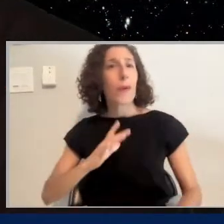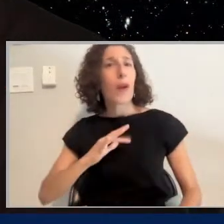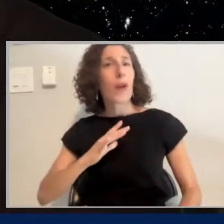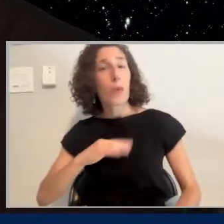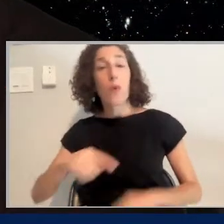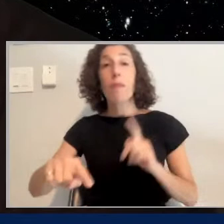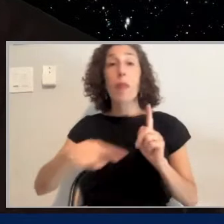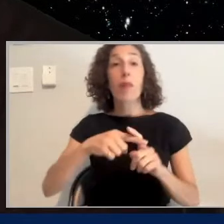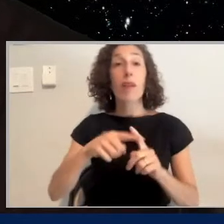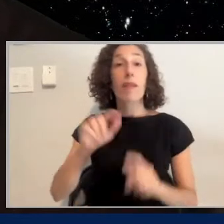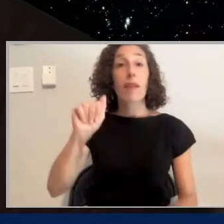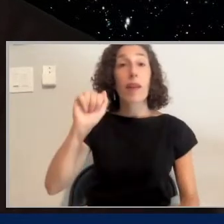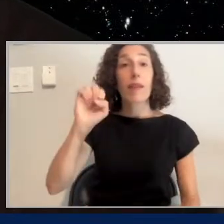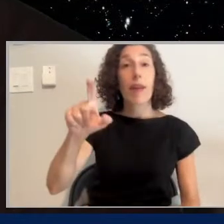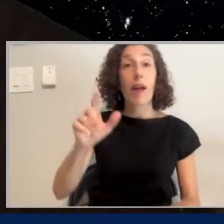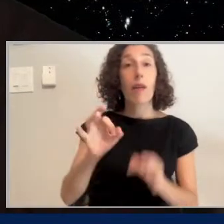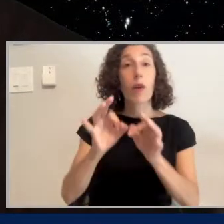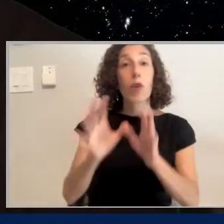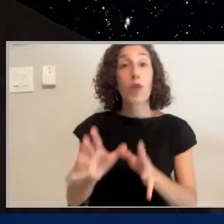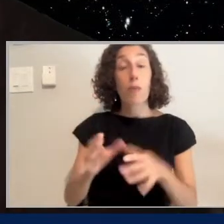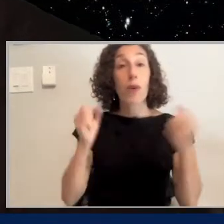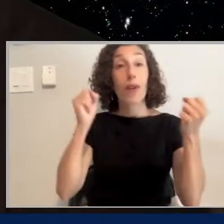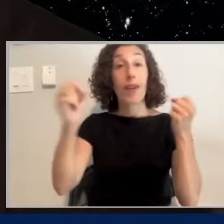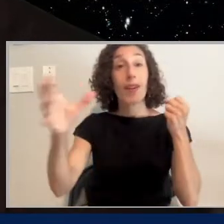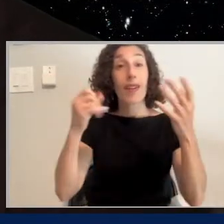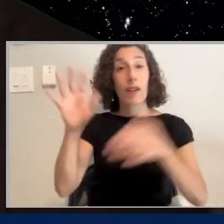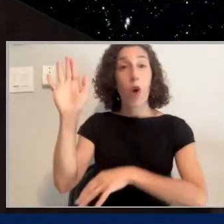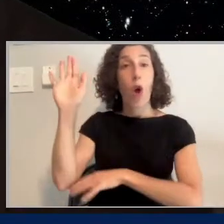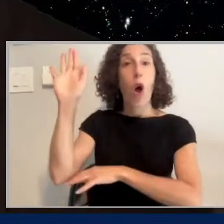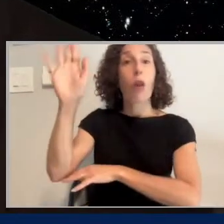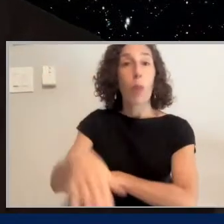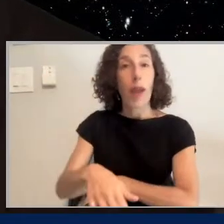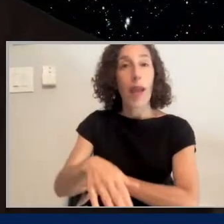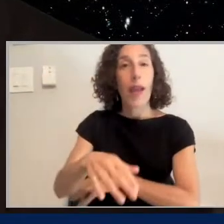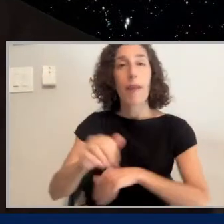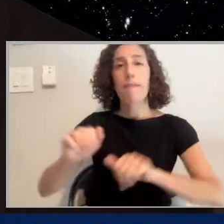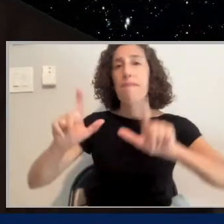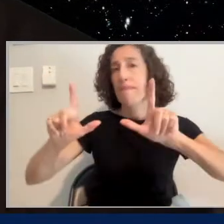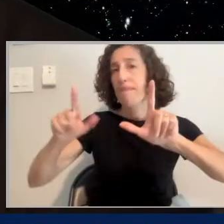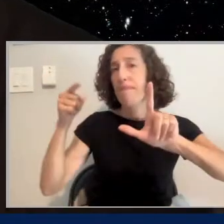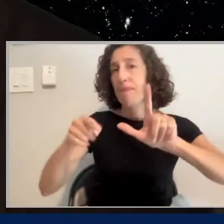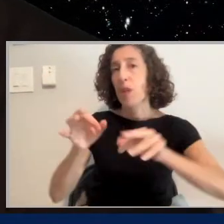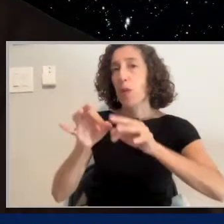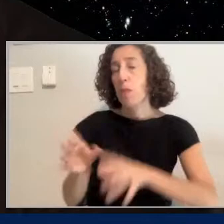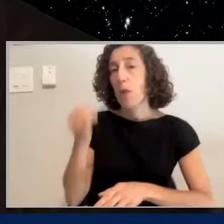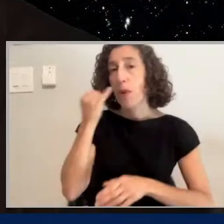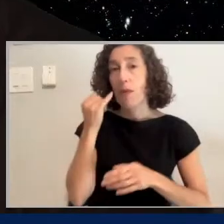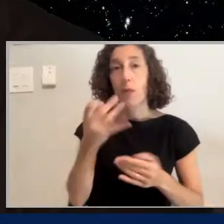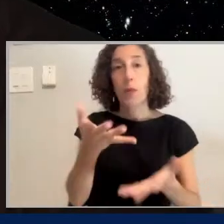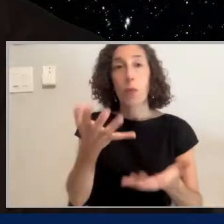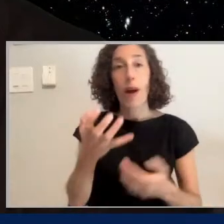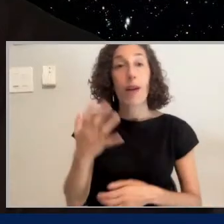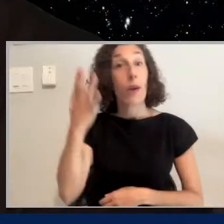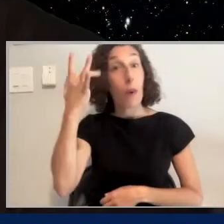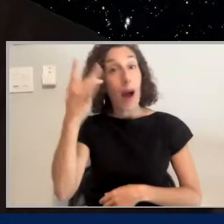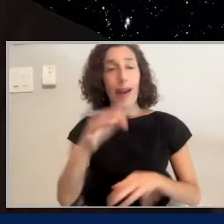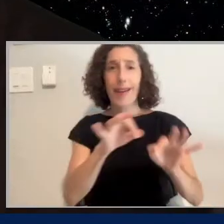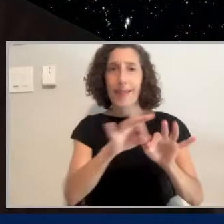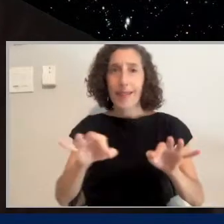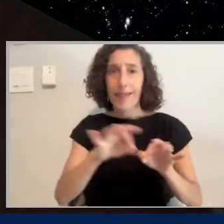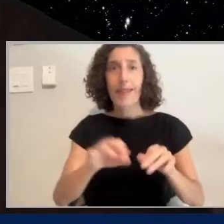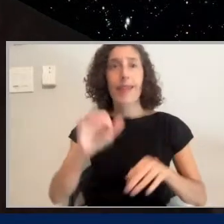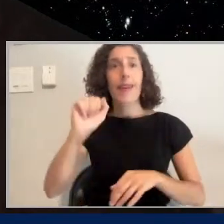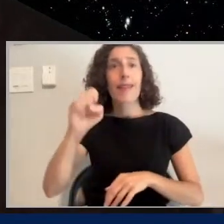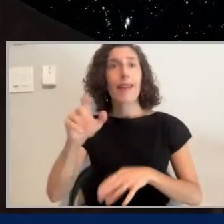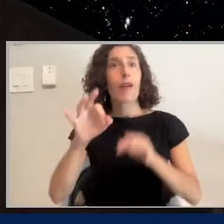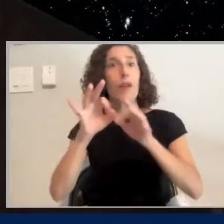the screens as we talk with our special guests. So that is another way that we are trying to increase the accessibility of the show here. And